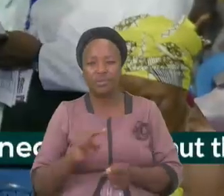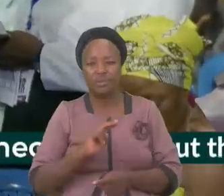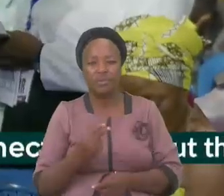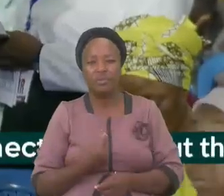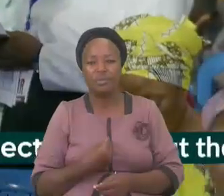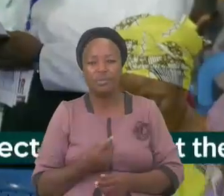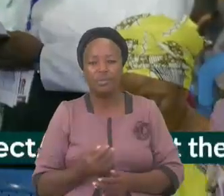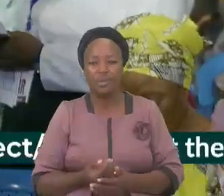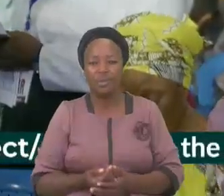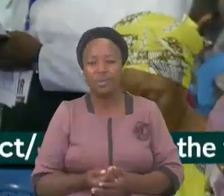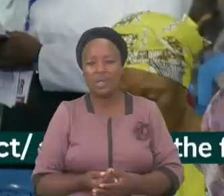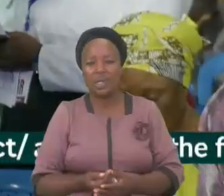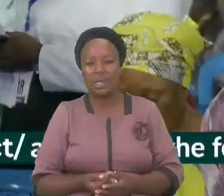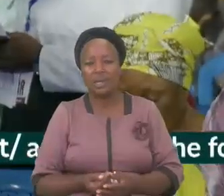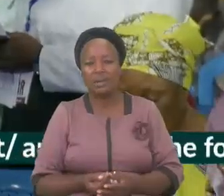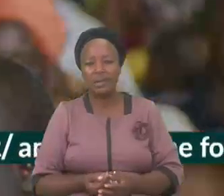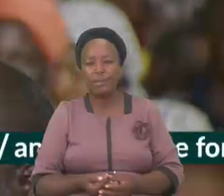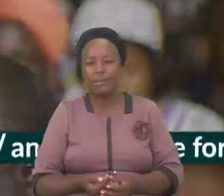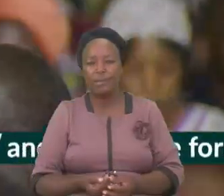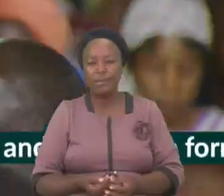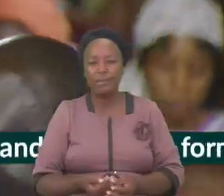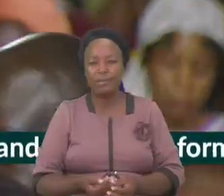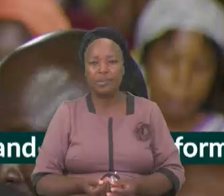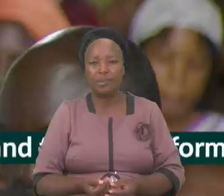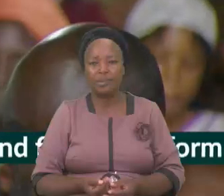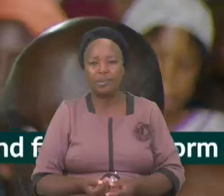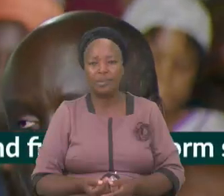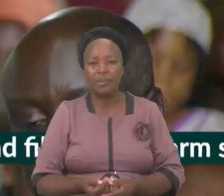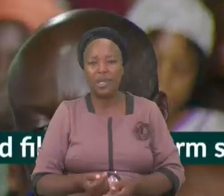And for those of us that are here at the Alpha location,